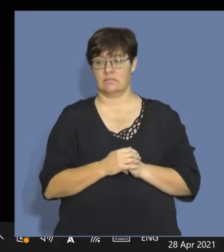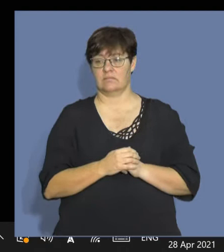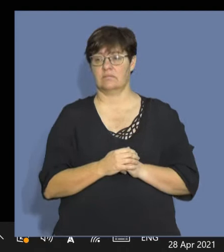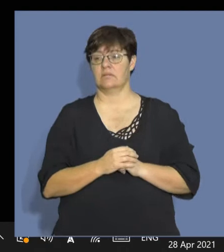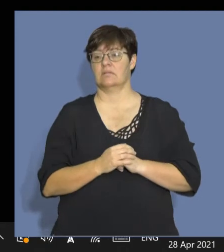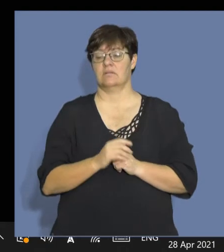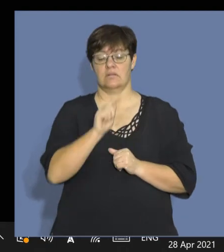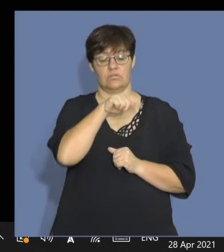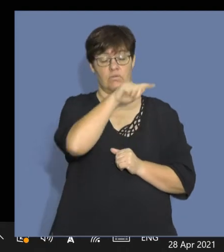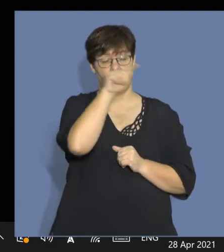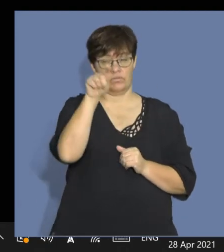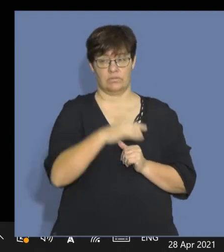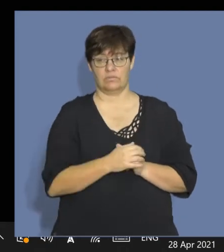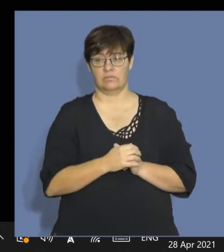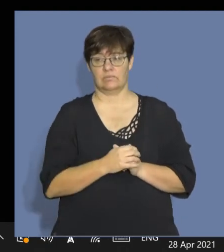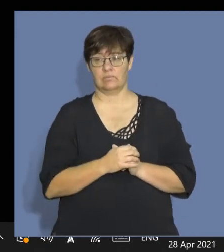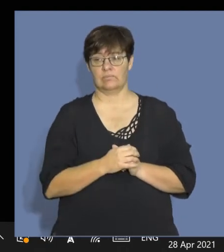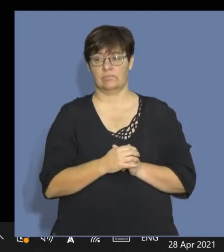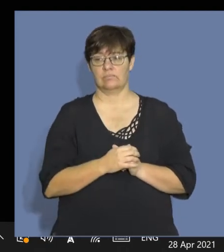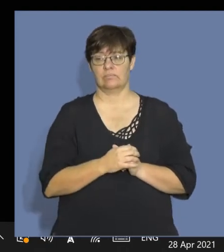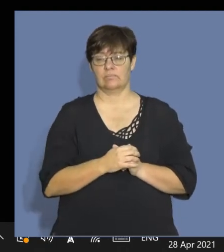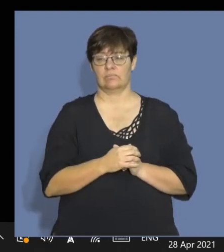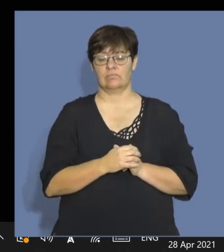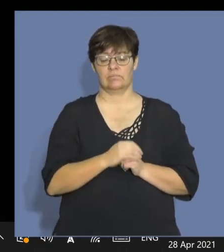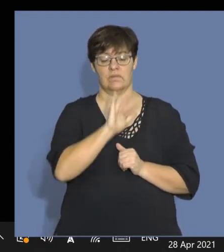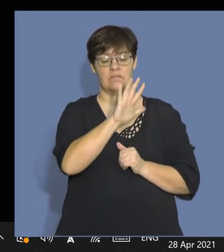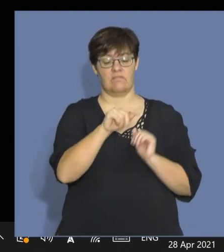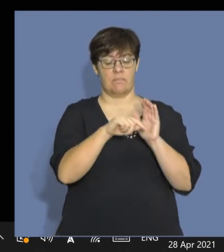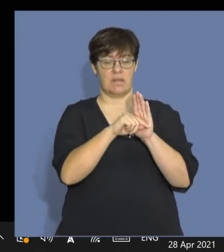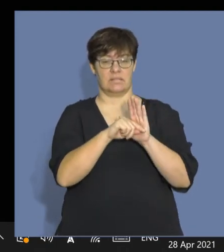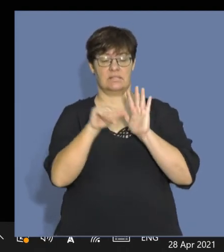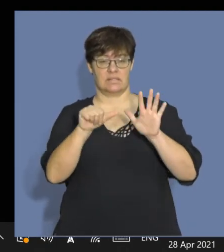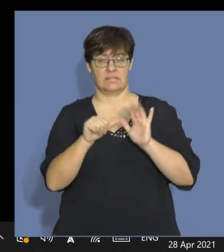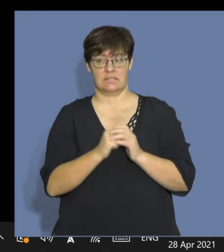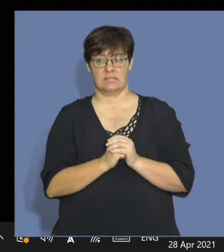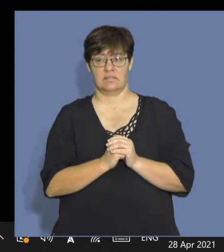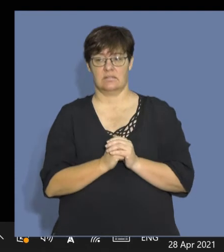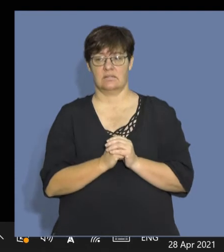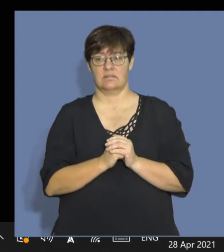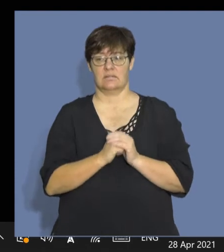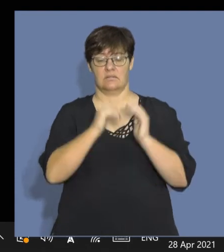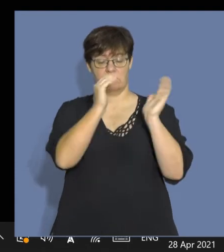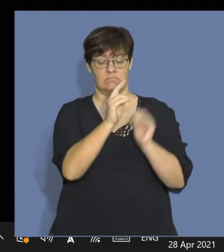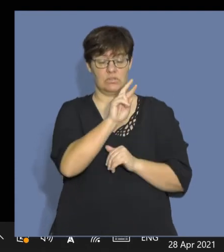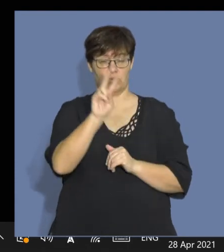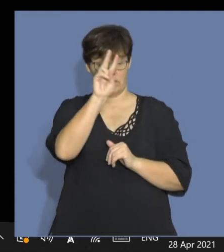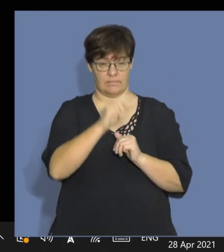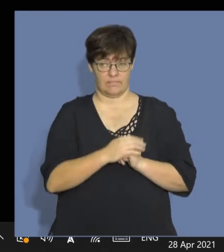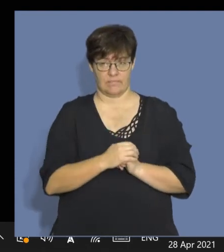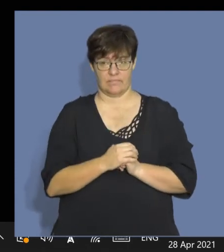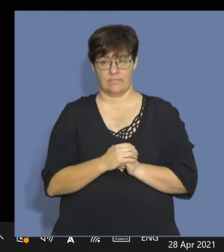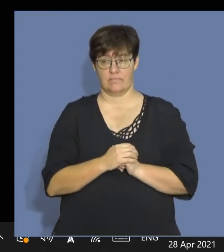So I'm going to go open brackets, 5 minus 6, close brackets. I'm going to square